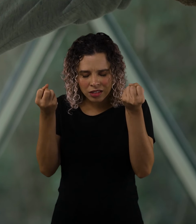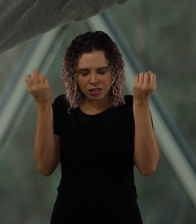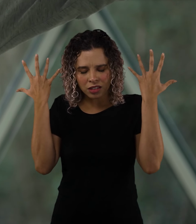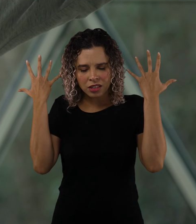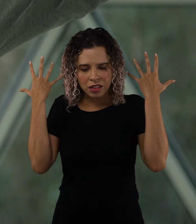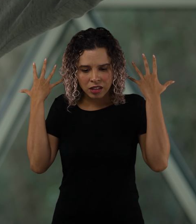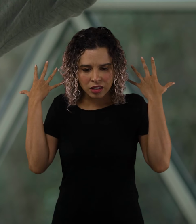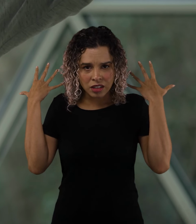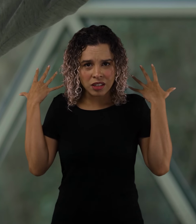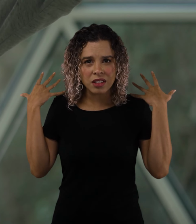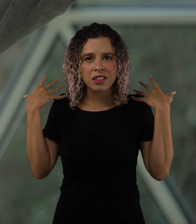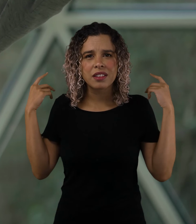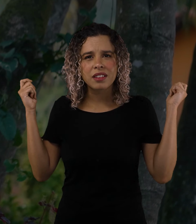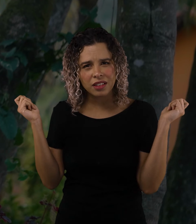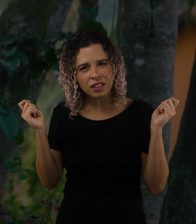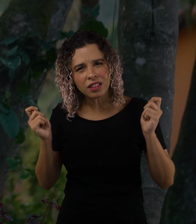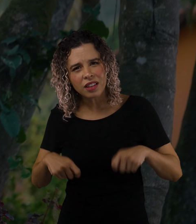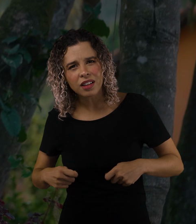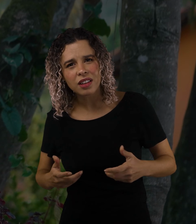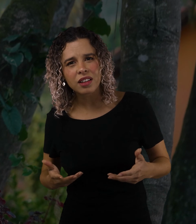leave it all